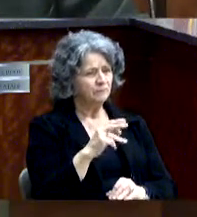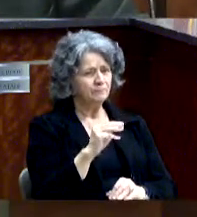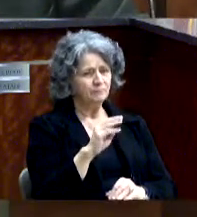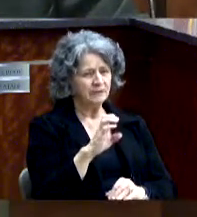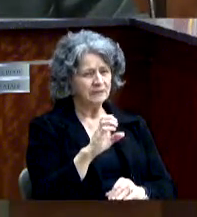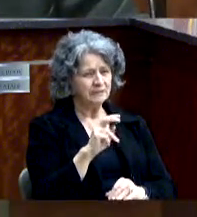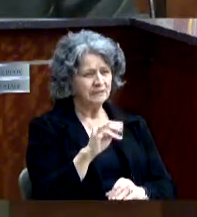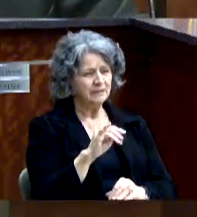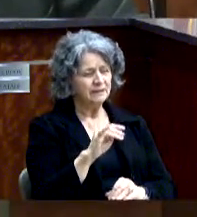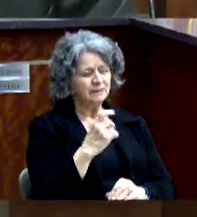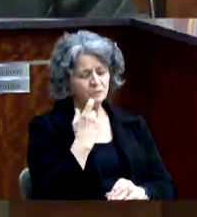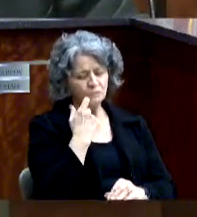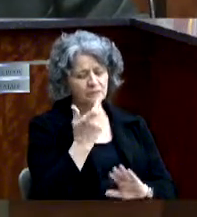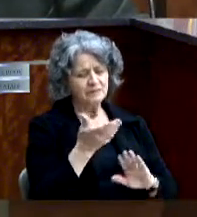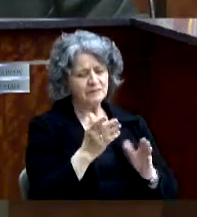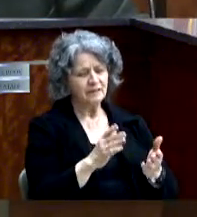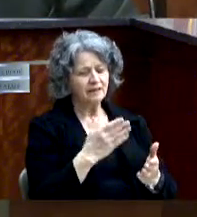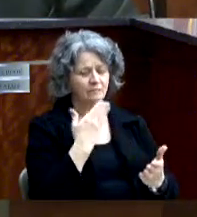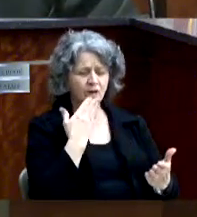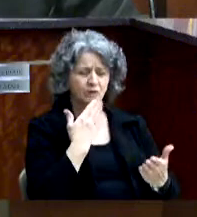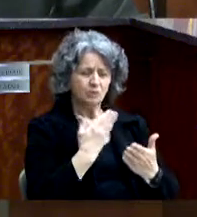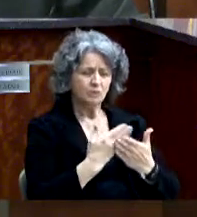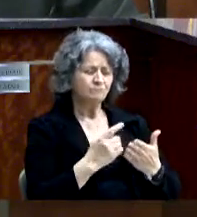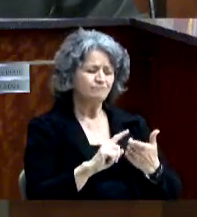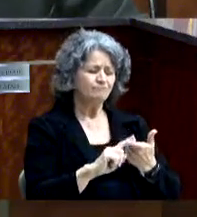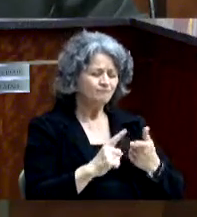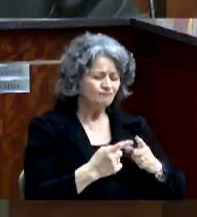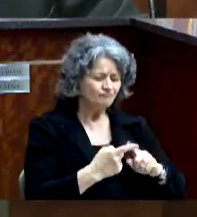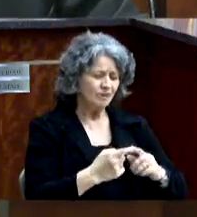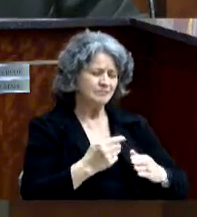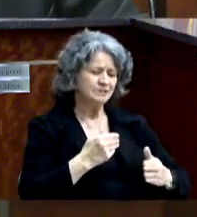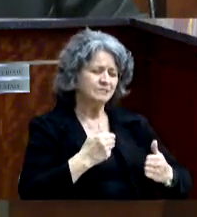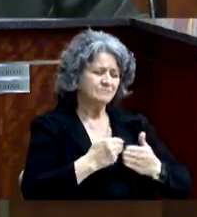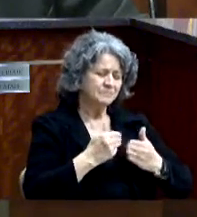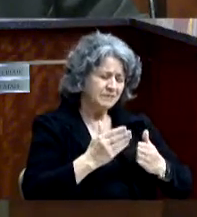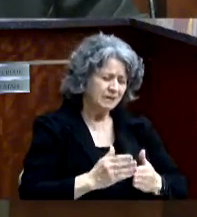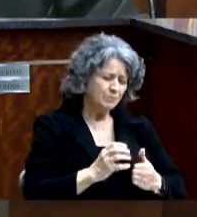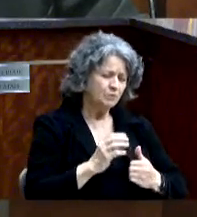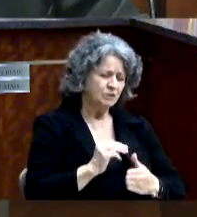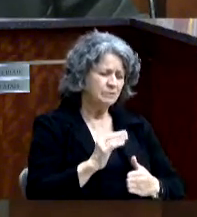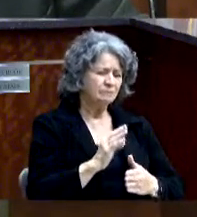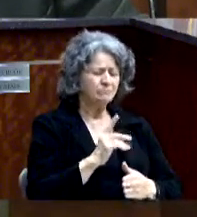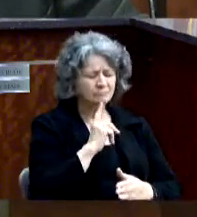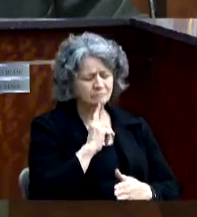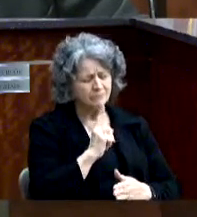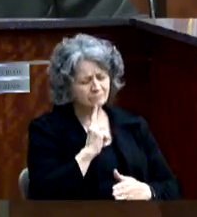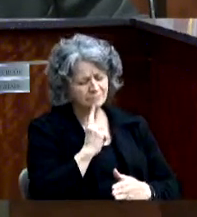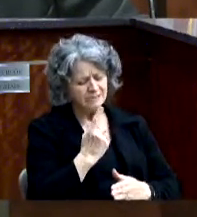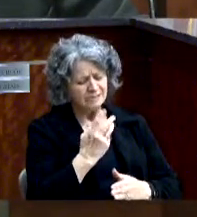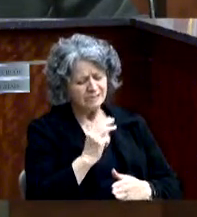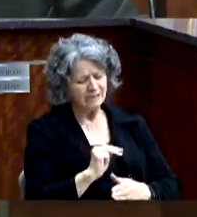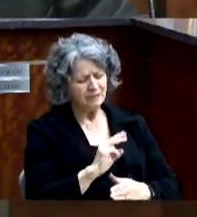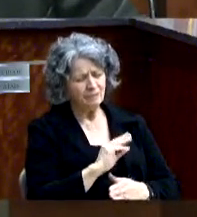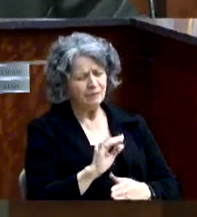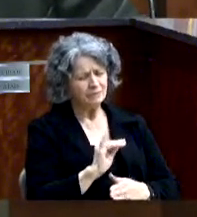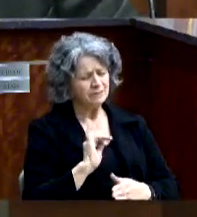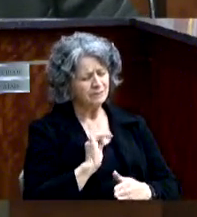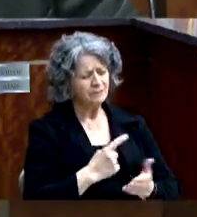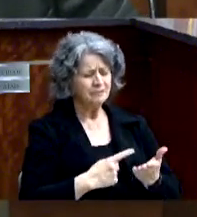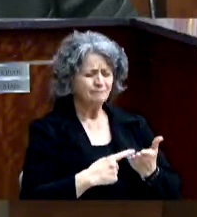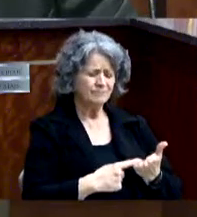of my good friend and neighbor, Jim. I'll miss him, and I will miss our porch-sitting conversations this